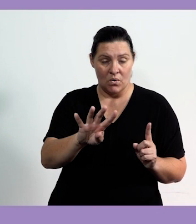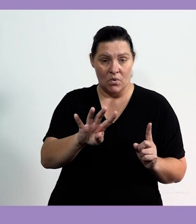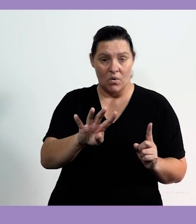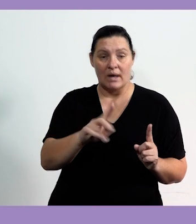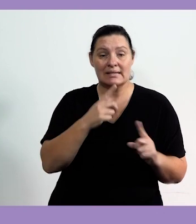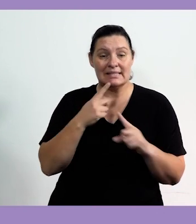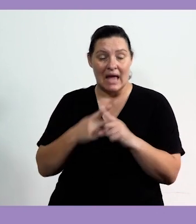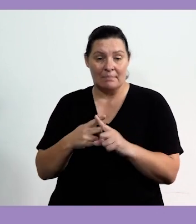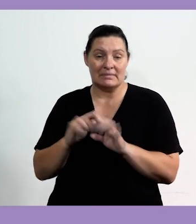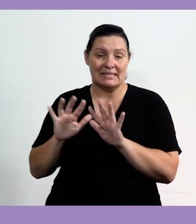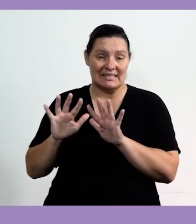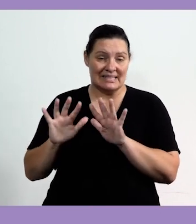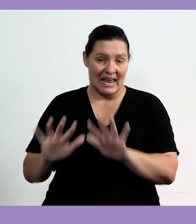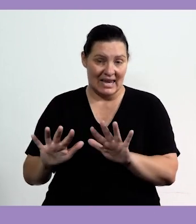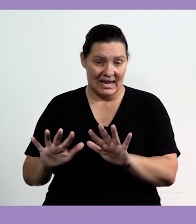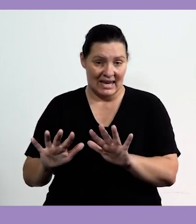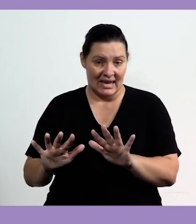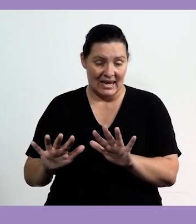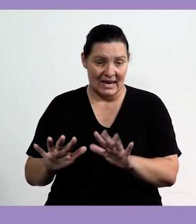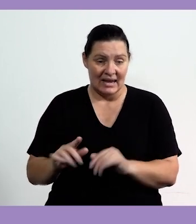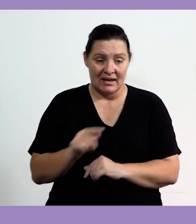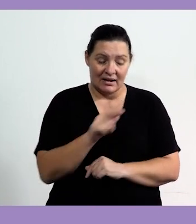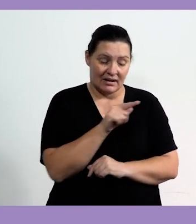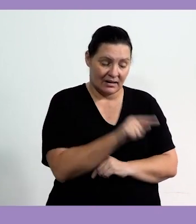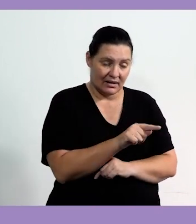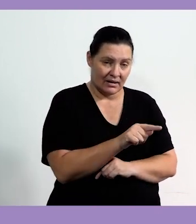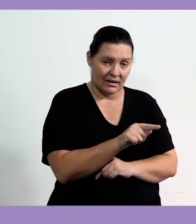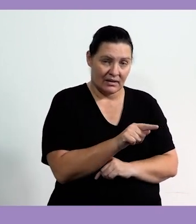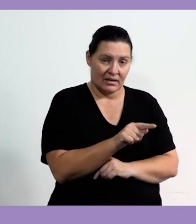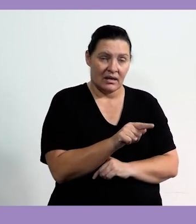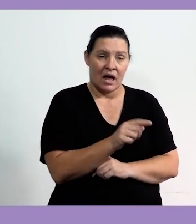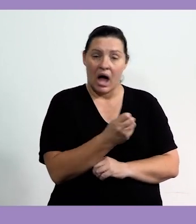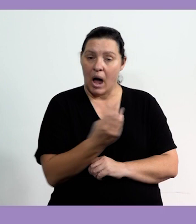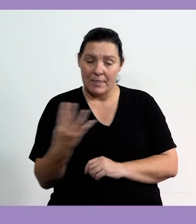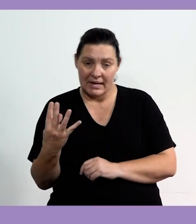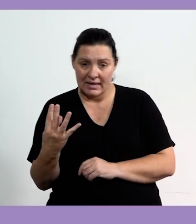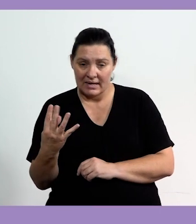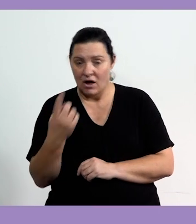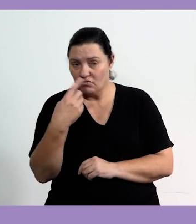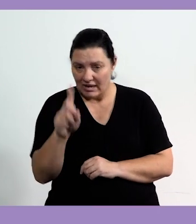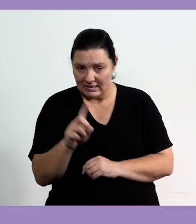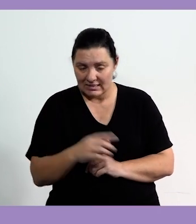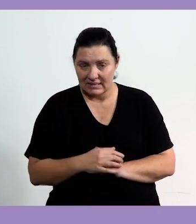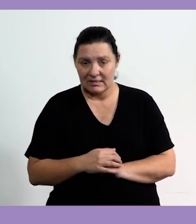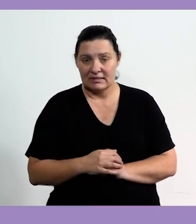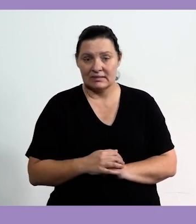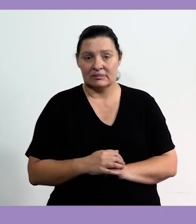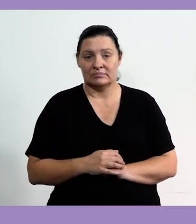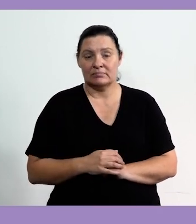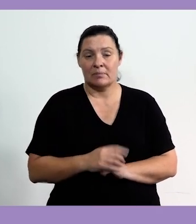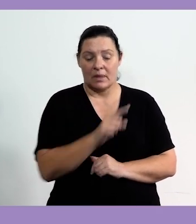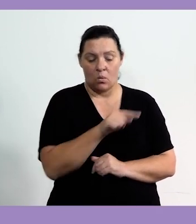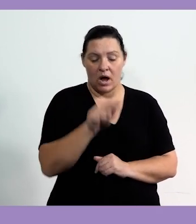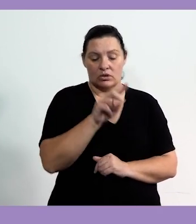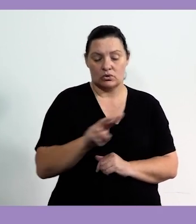1,474, and we are going to multiply it with our base to the exponent. Yes, you are correct.